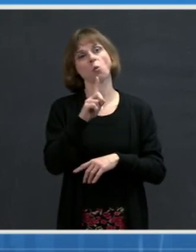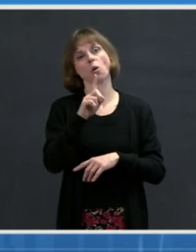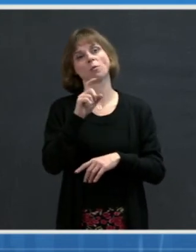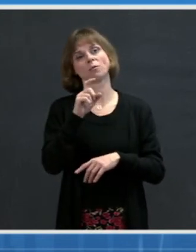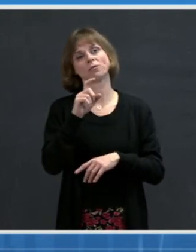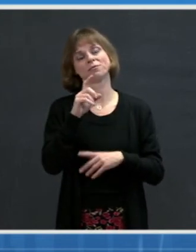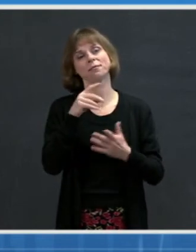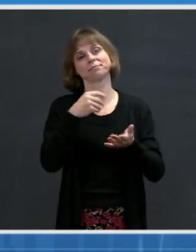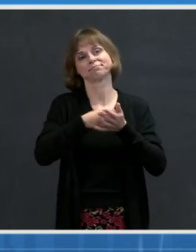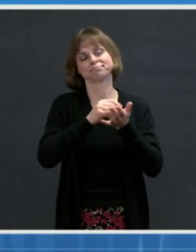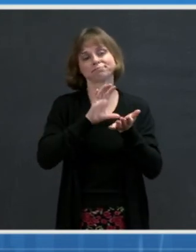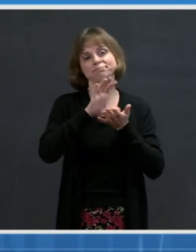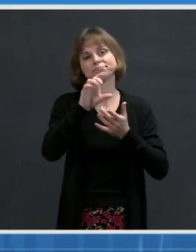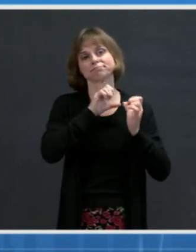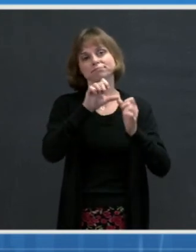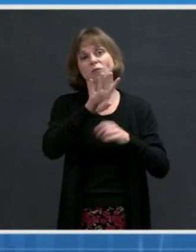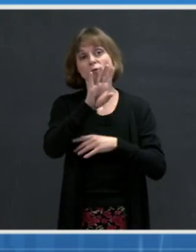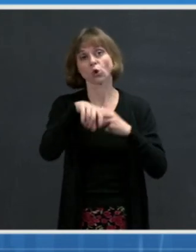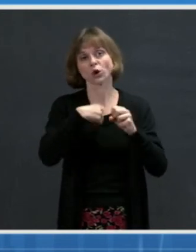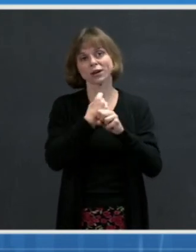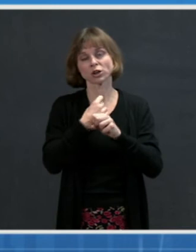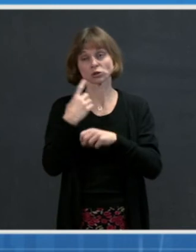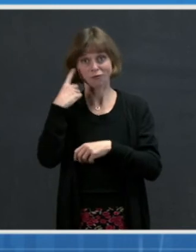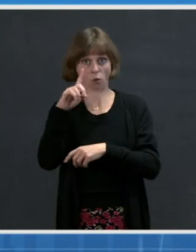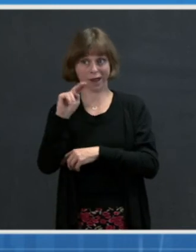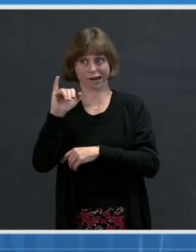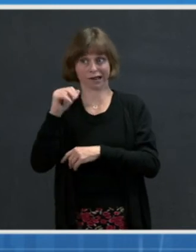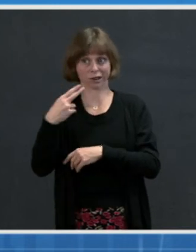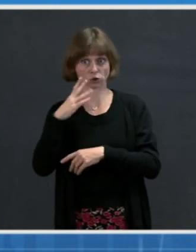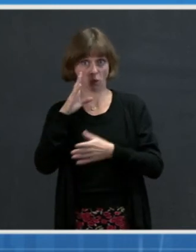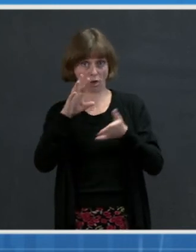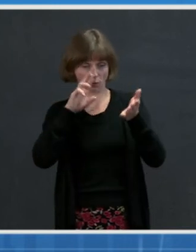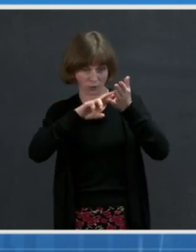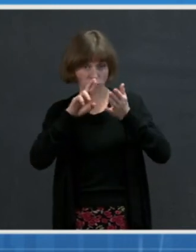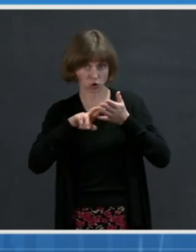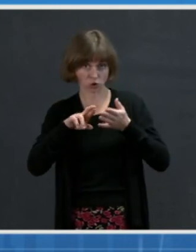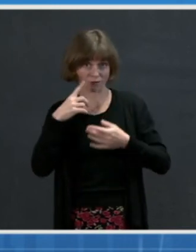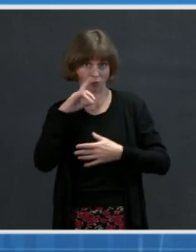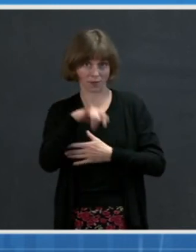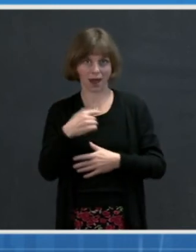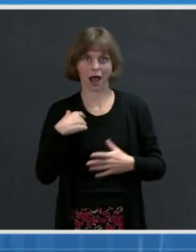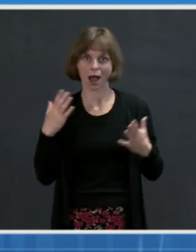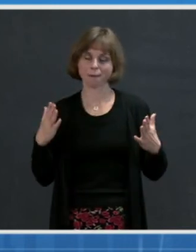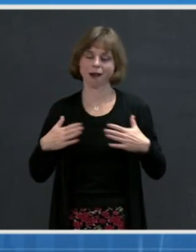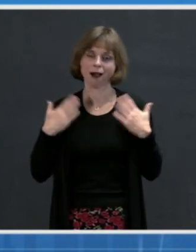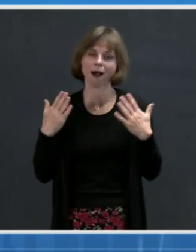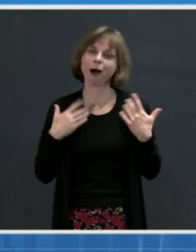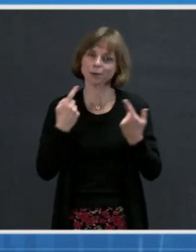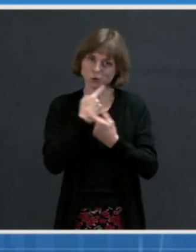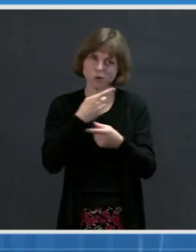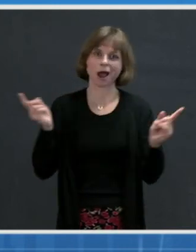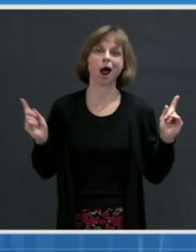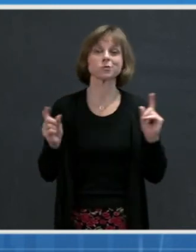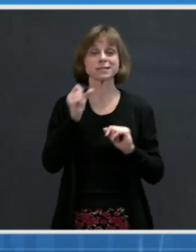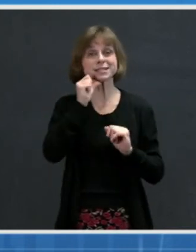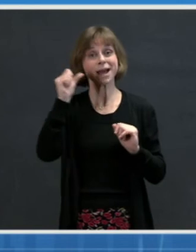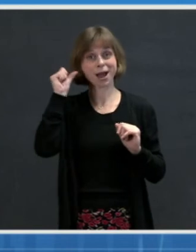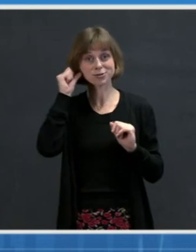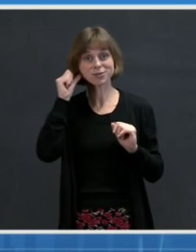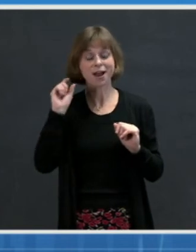years for the NIH to support research looking into this. And I'm happy to say that yesterday there was